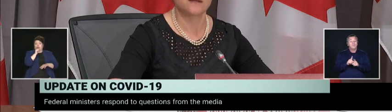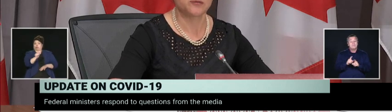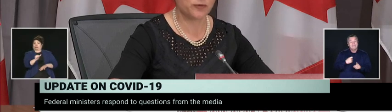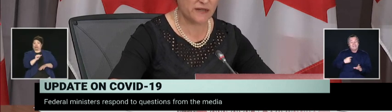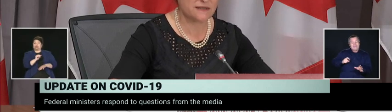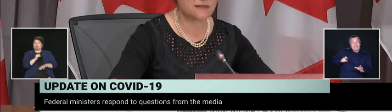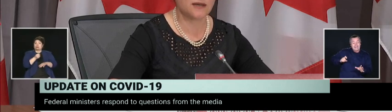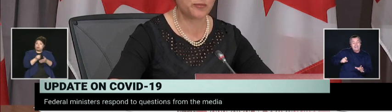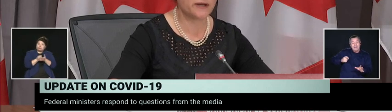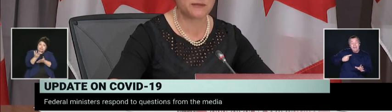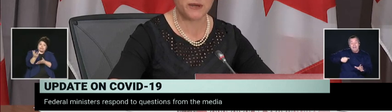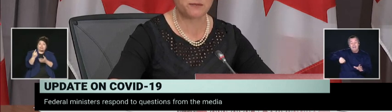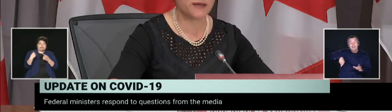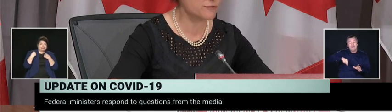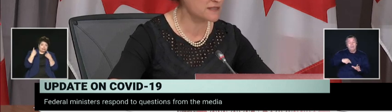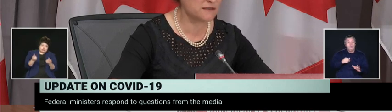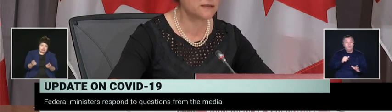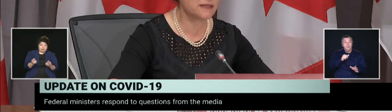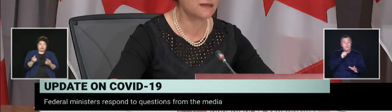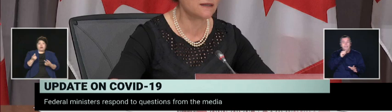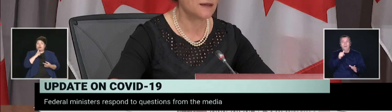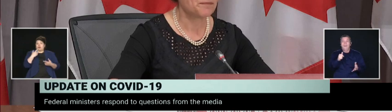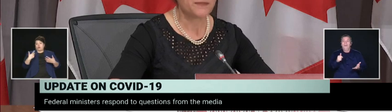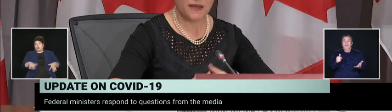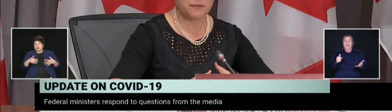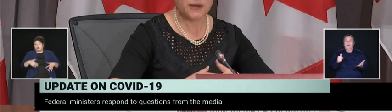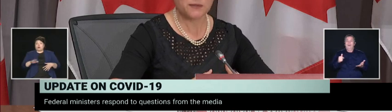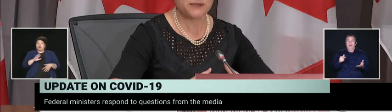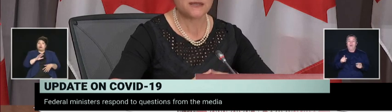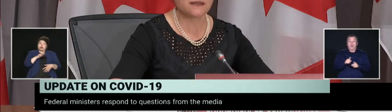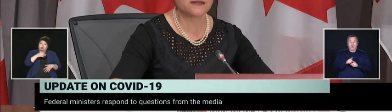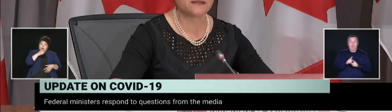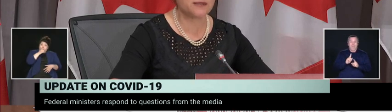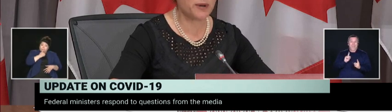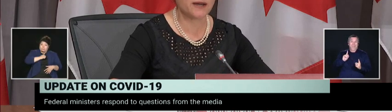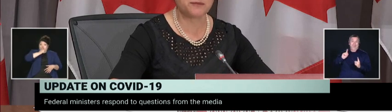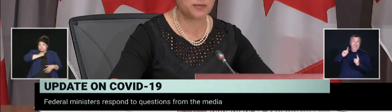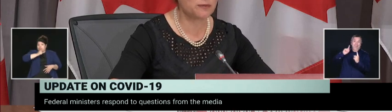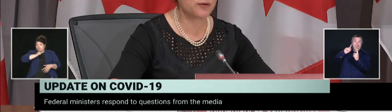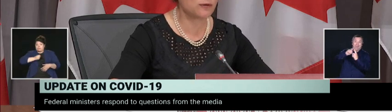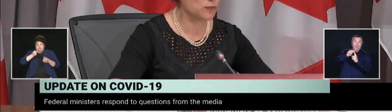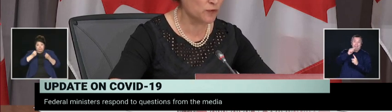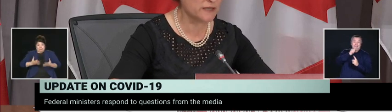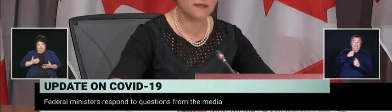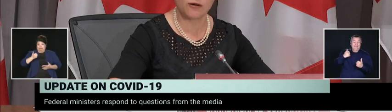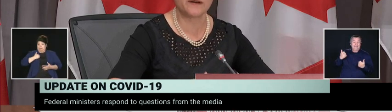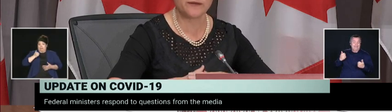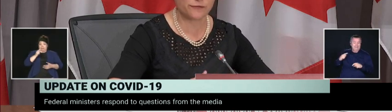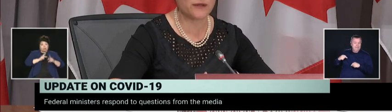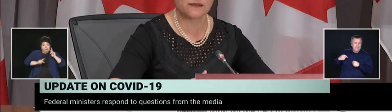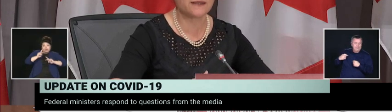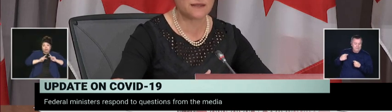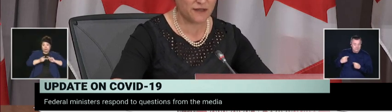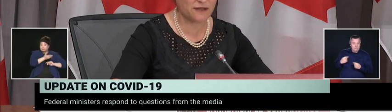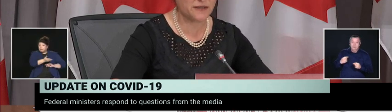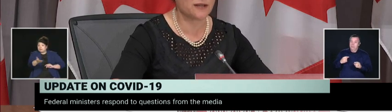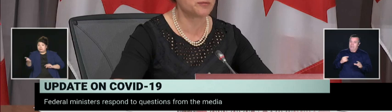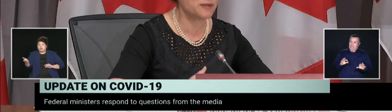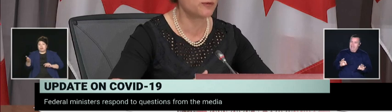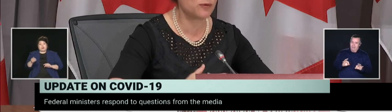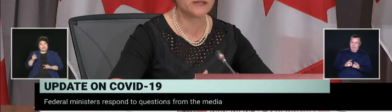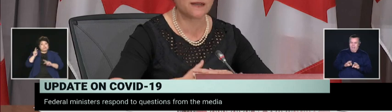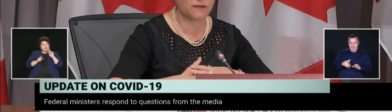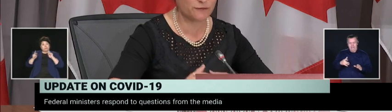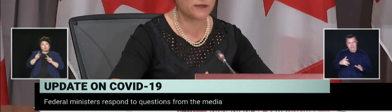great price, a price paid by every single Canadian and paid particularly by people working on the front lines of